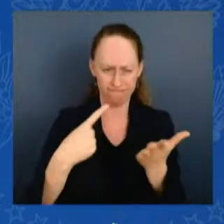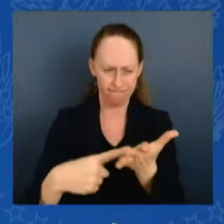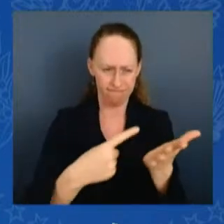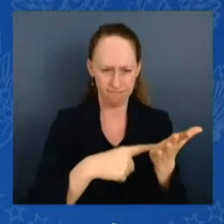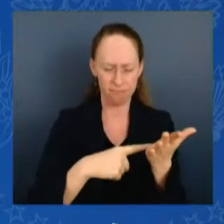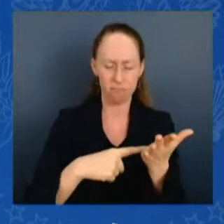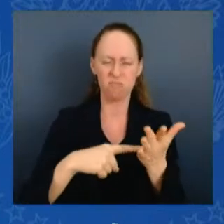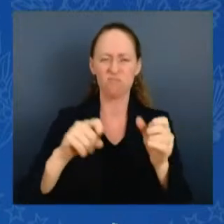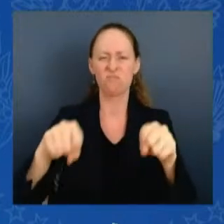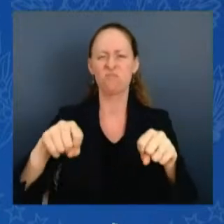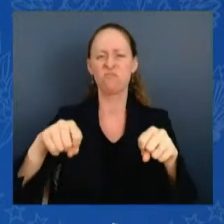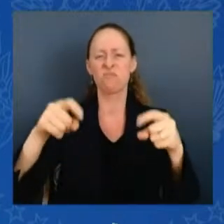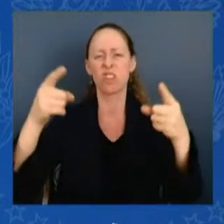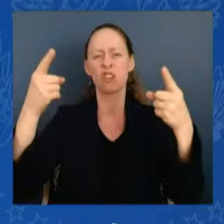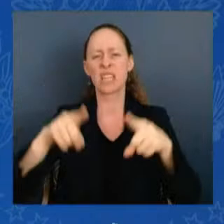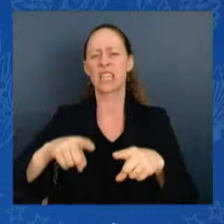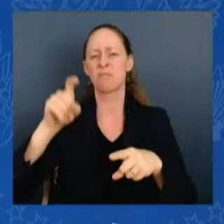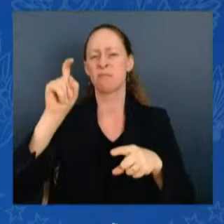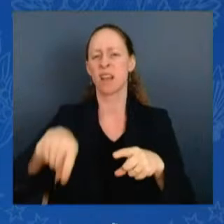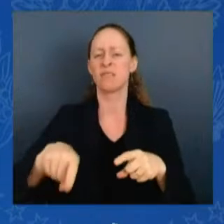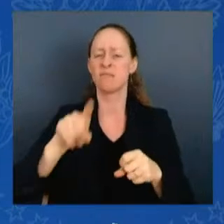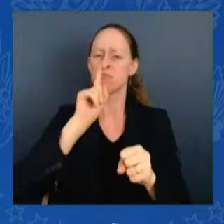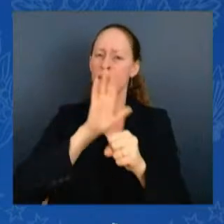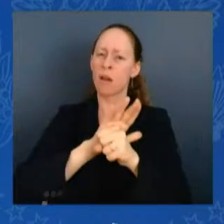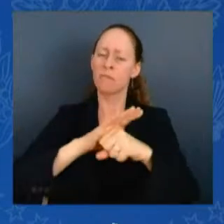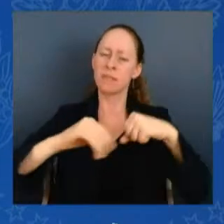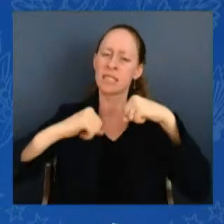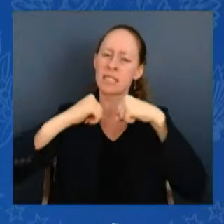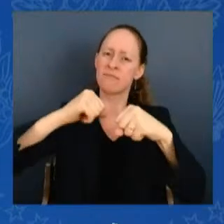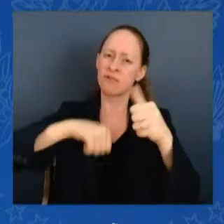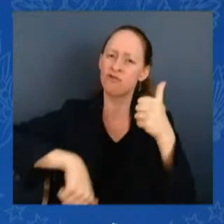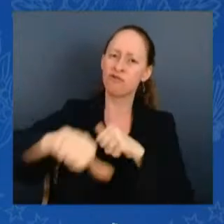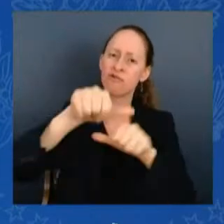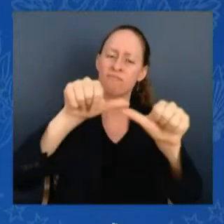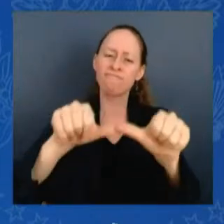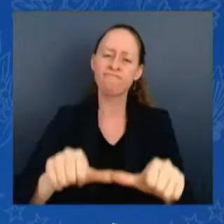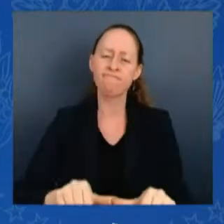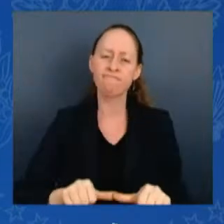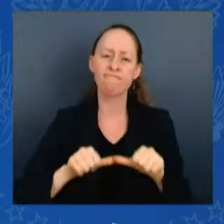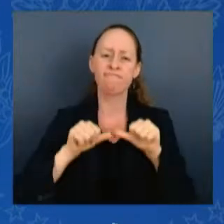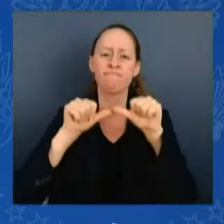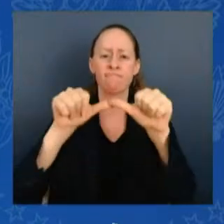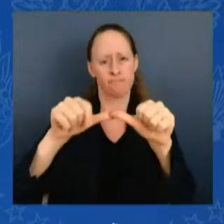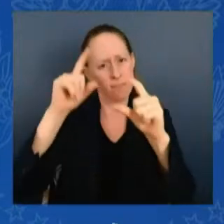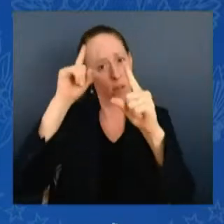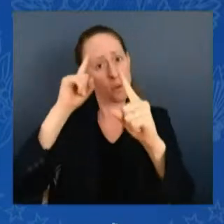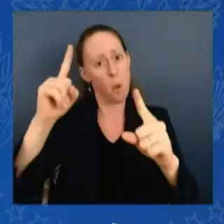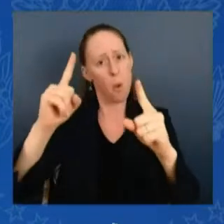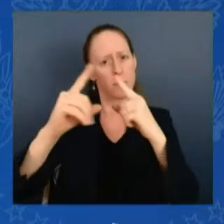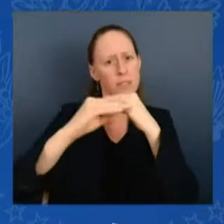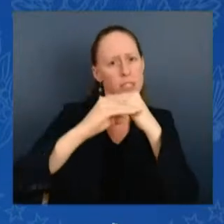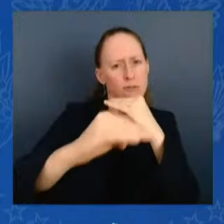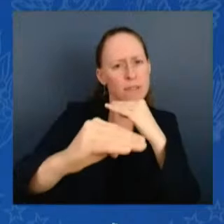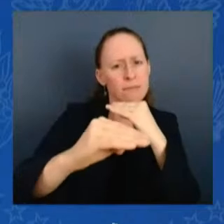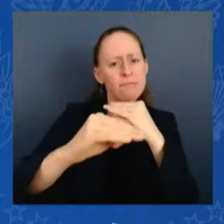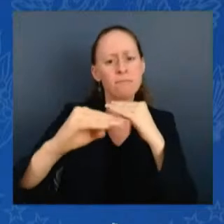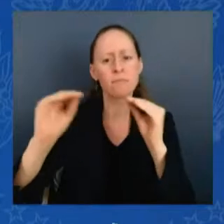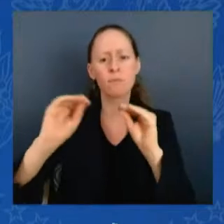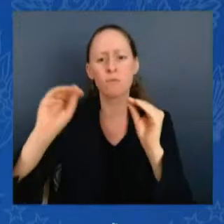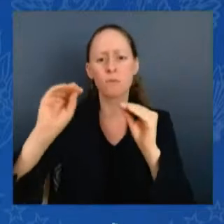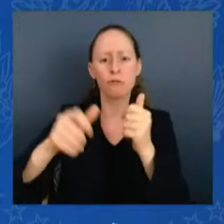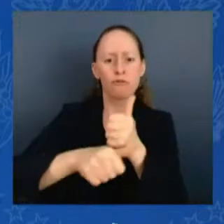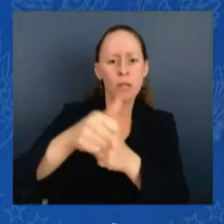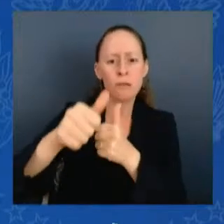their collective security, and to answer threats as one, because they knew to prevent future